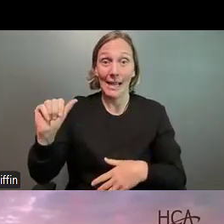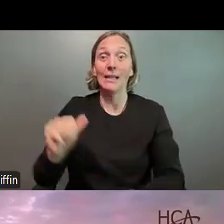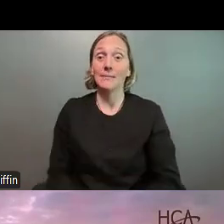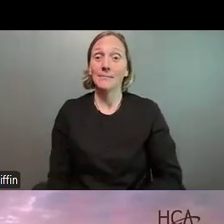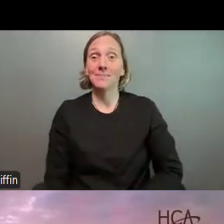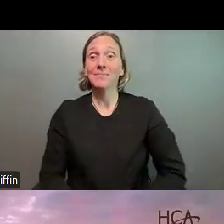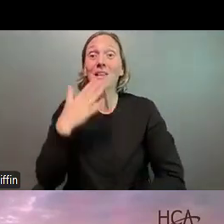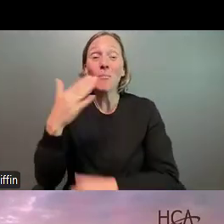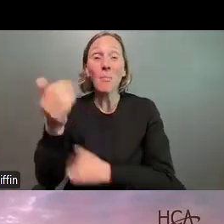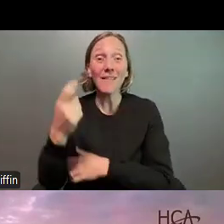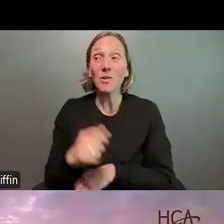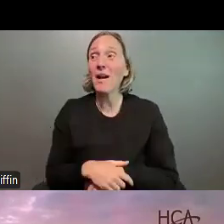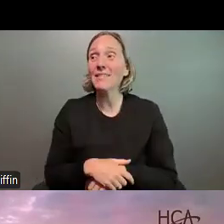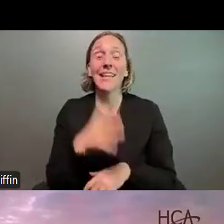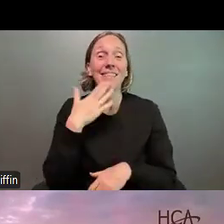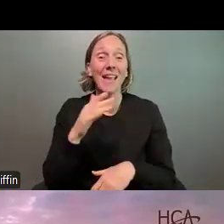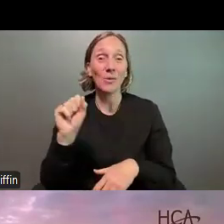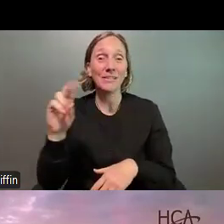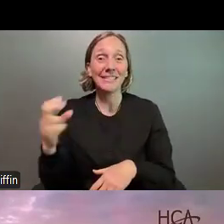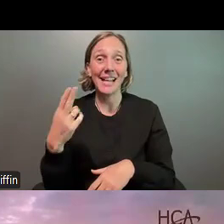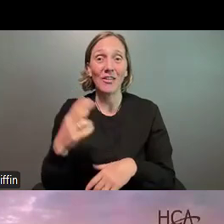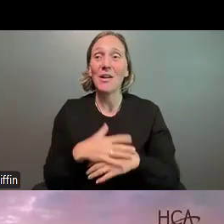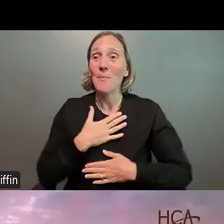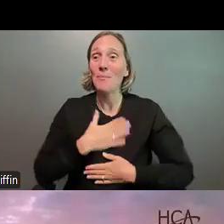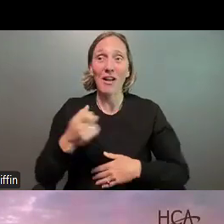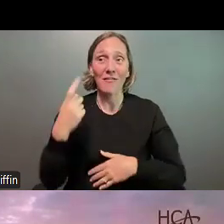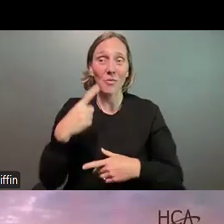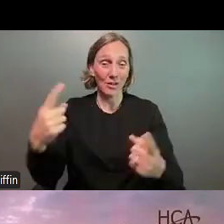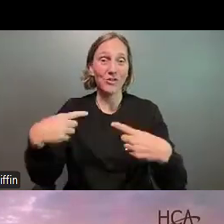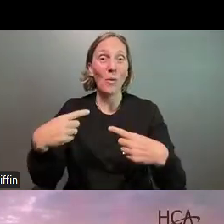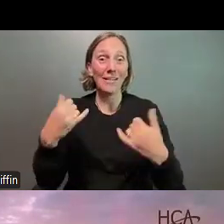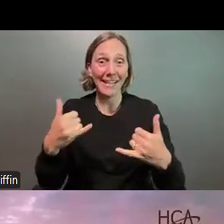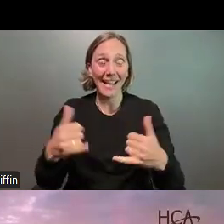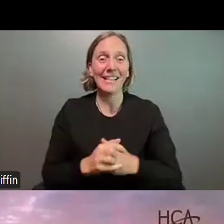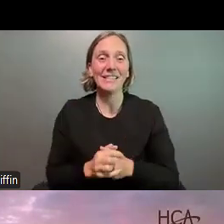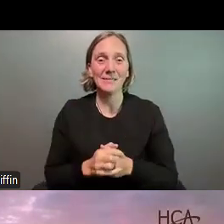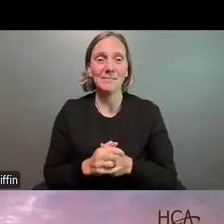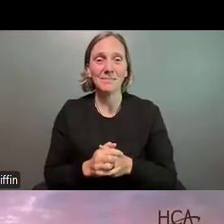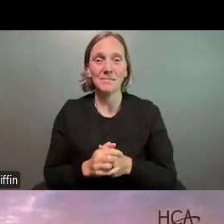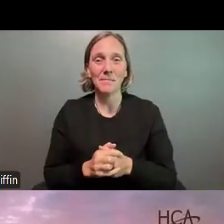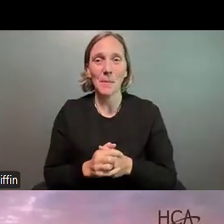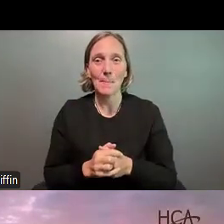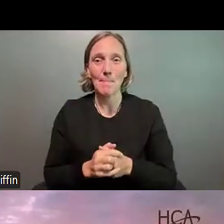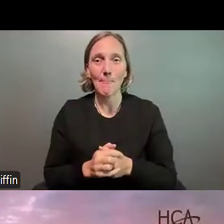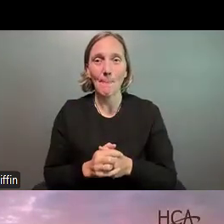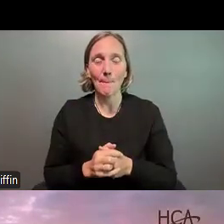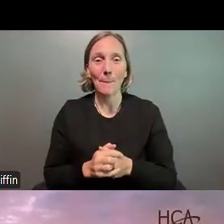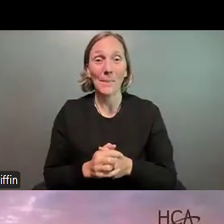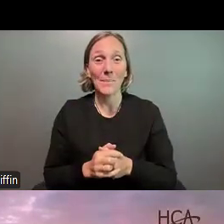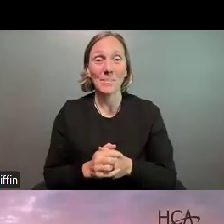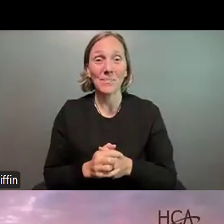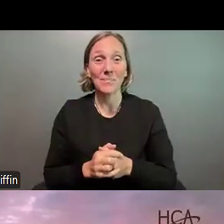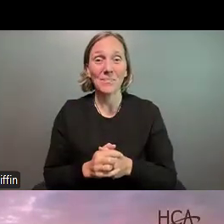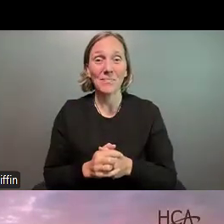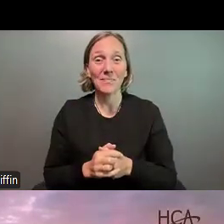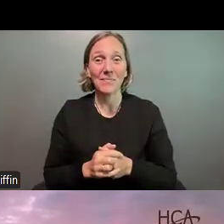Good morning, everyone. Thank you, Sarah. Appreciate everybody joining us on this webinar today. I hope we cover